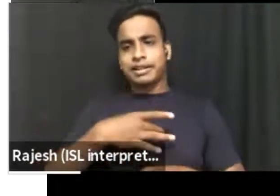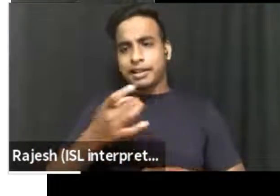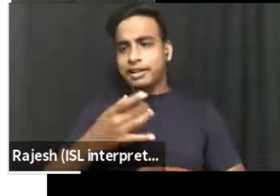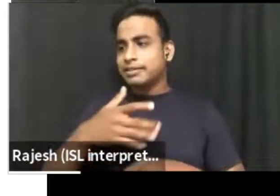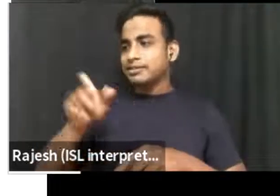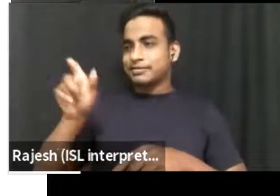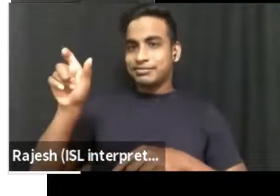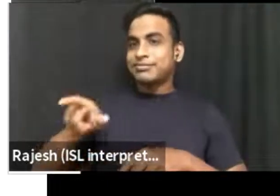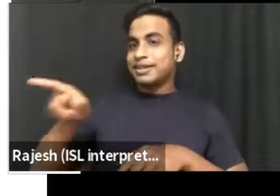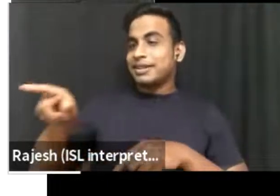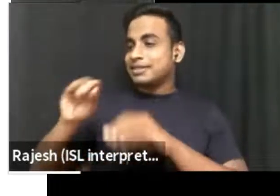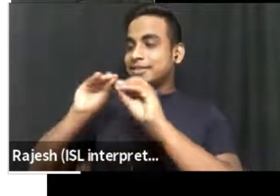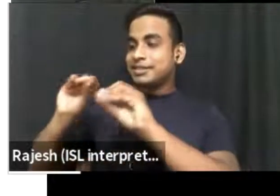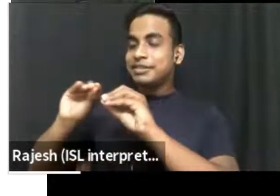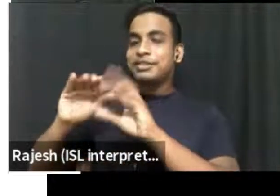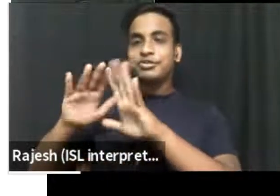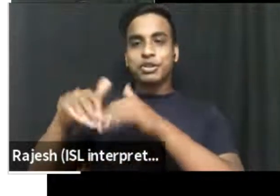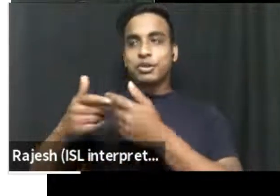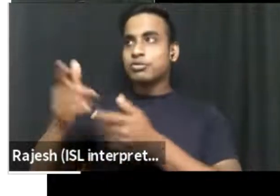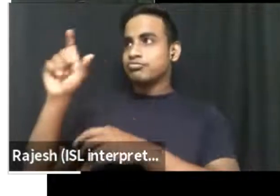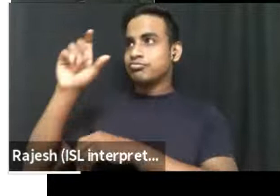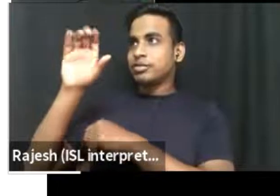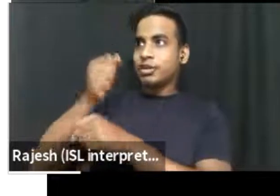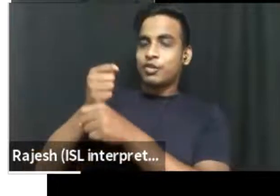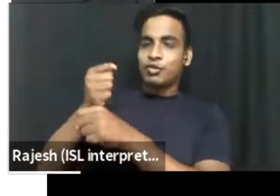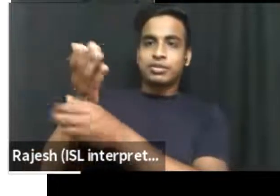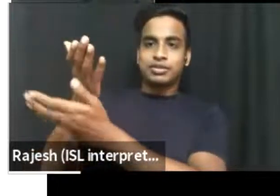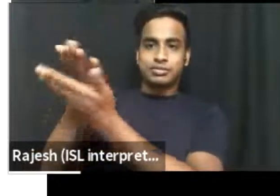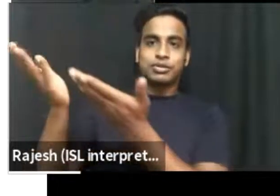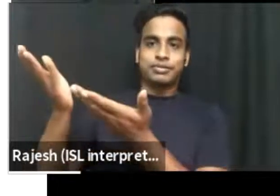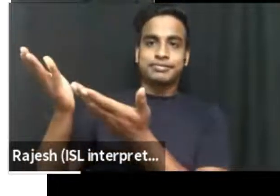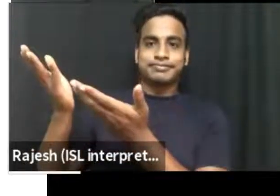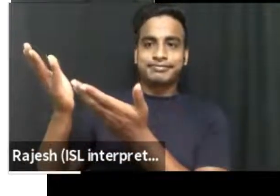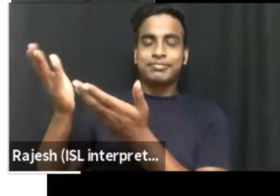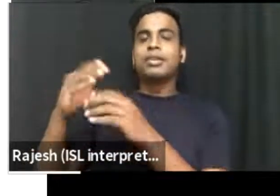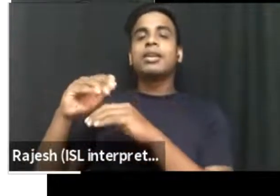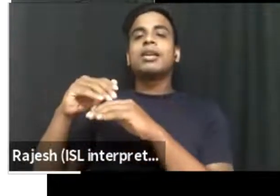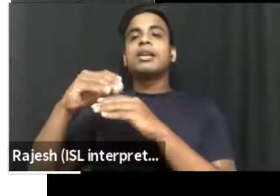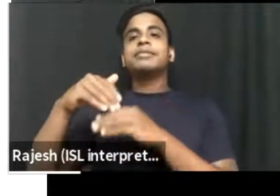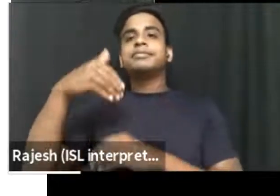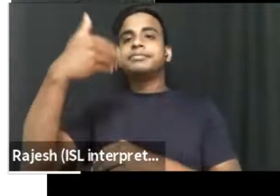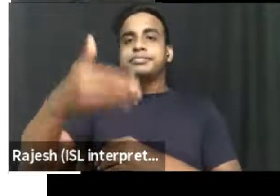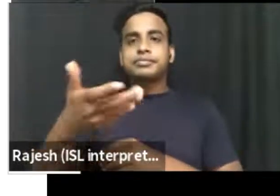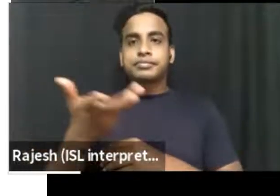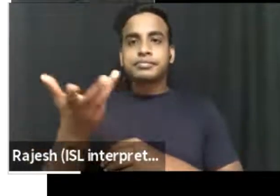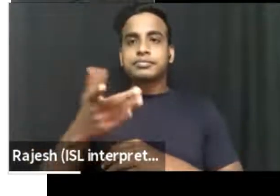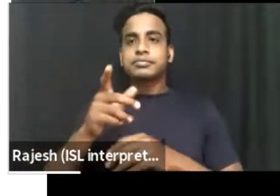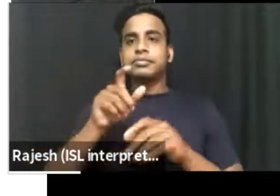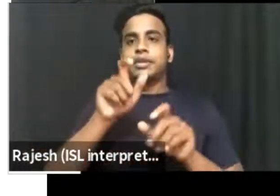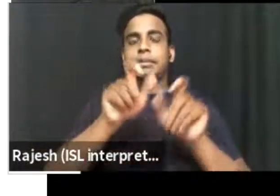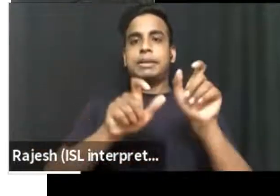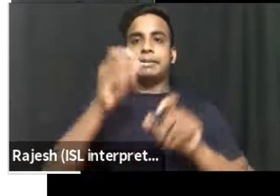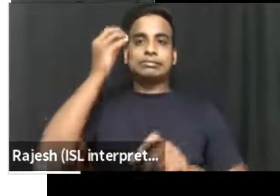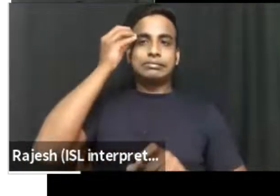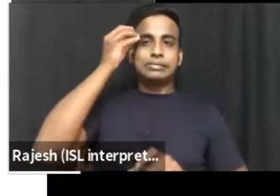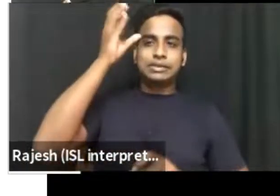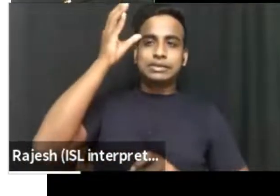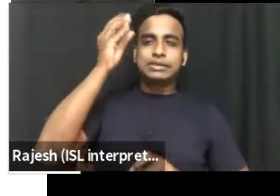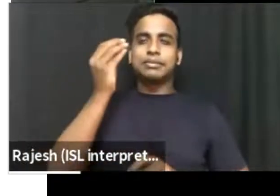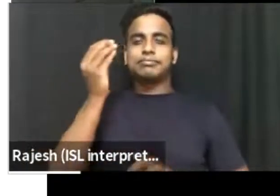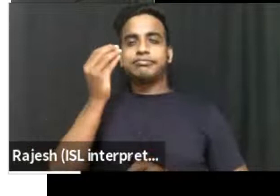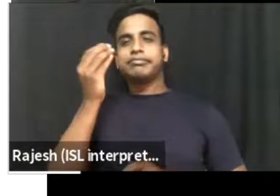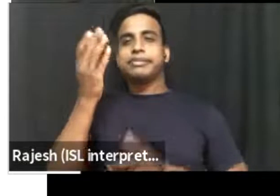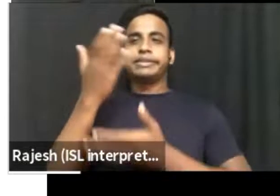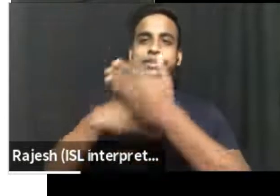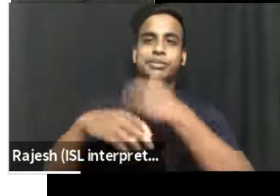People with intellectual impairments, severe multiple impairments, chronic conditions and mental health needs require special attention and home-based care.